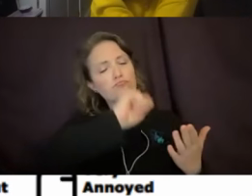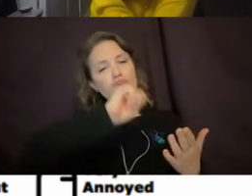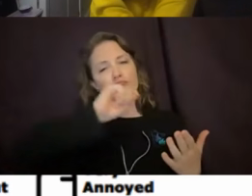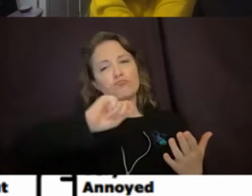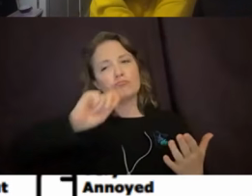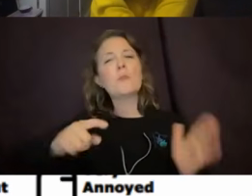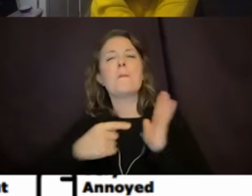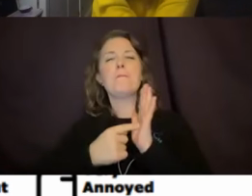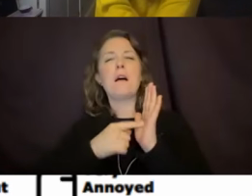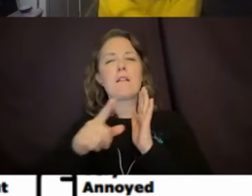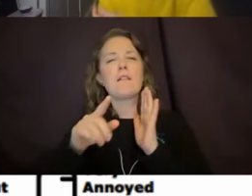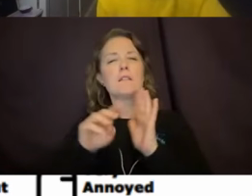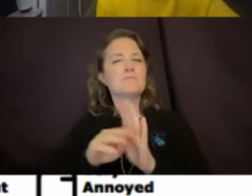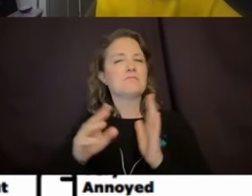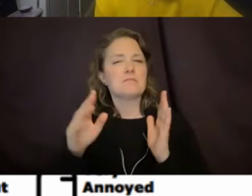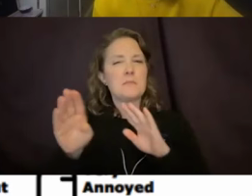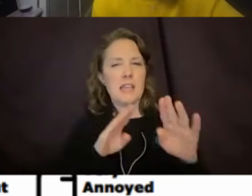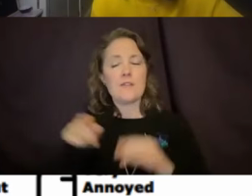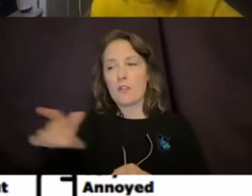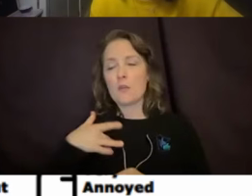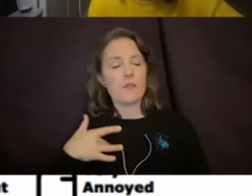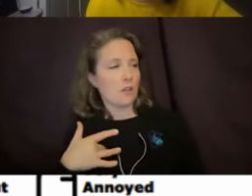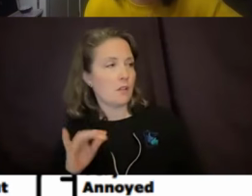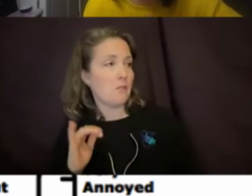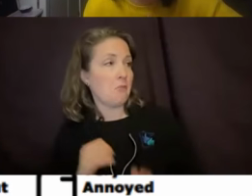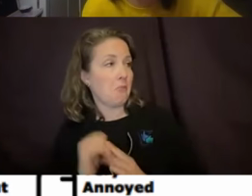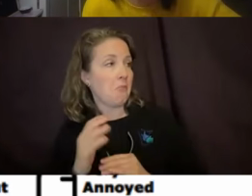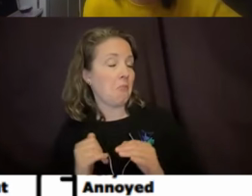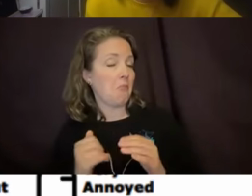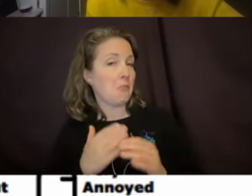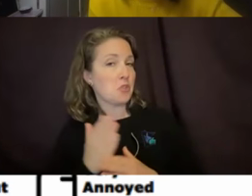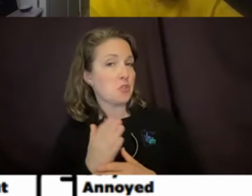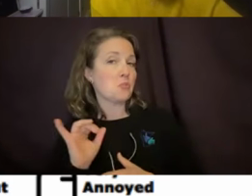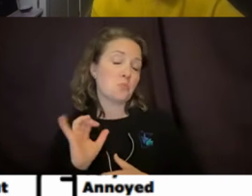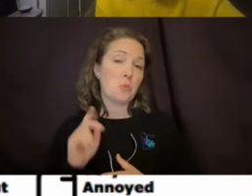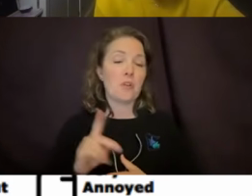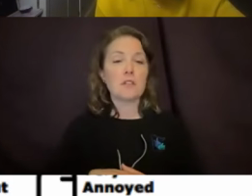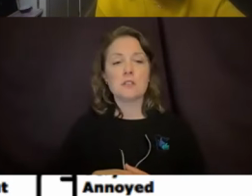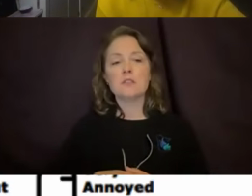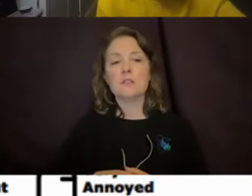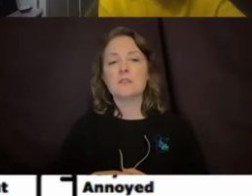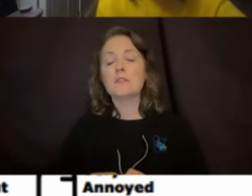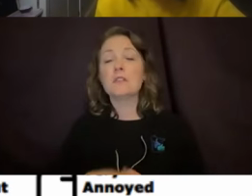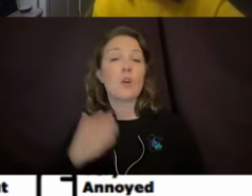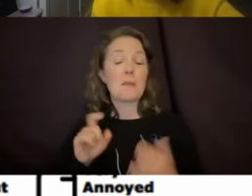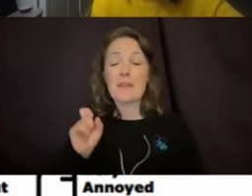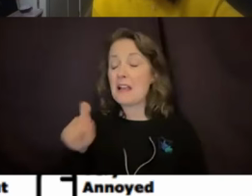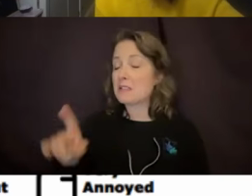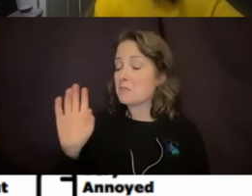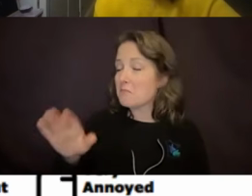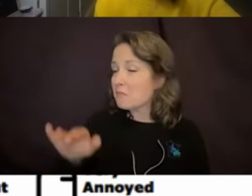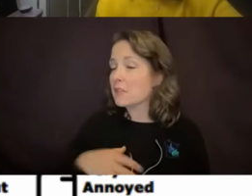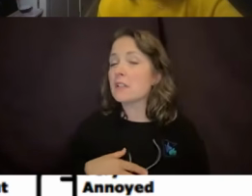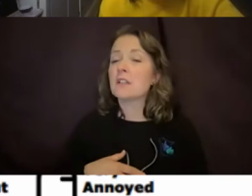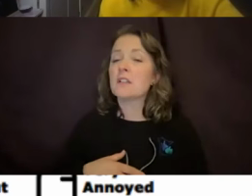that behavior, and they might feel comfortable to share how they're feeling too. So using that as a check-in routine, and maybe asking them to say, hey, you